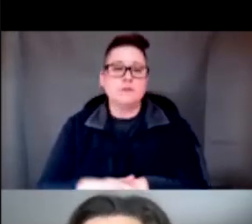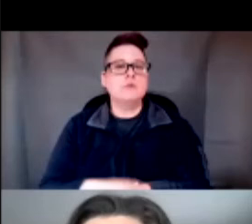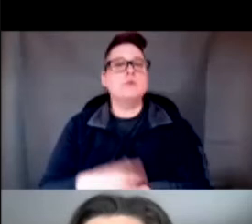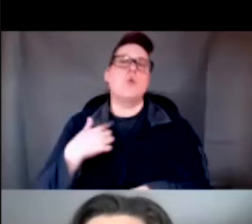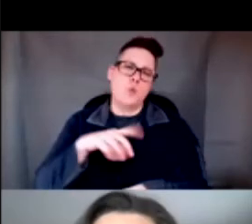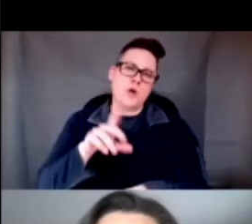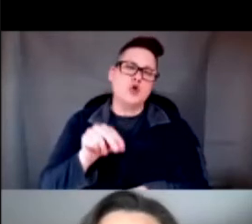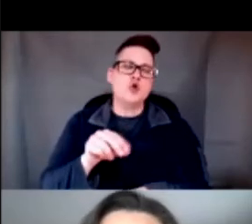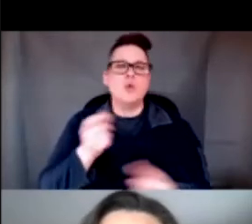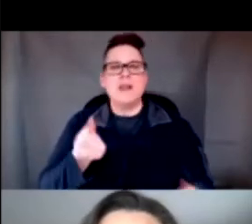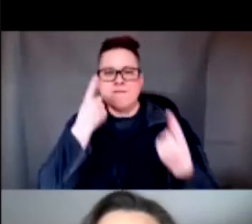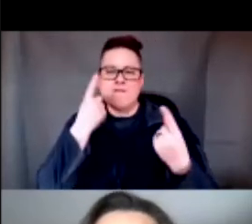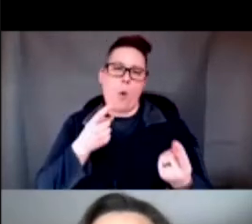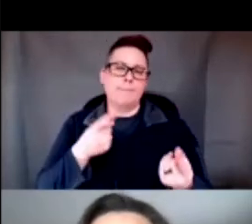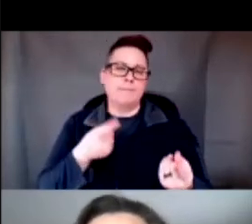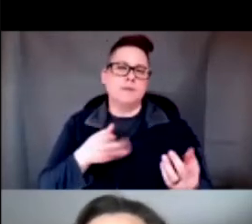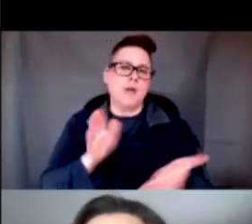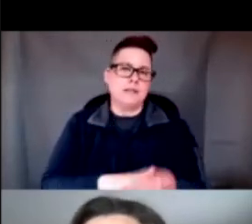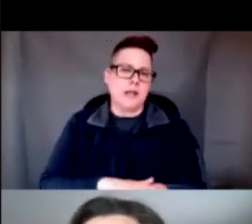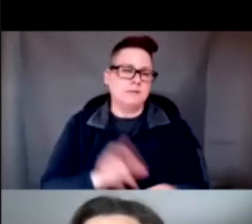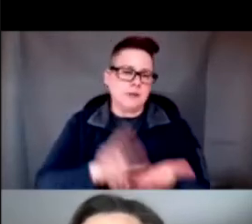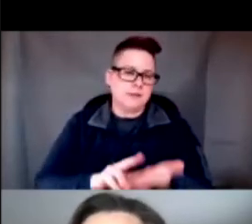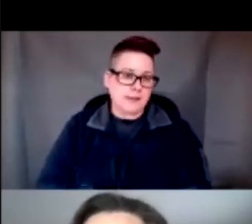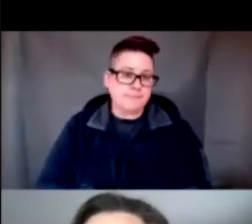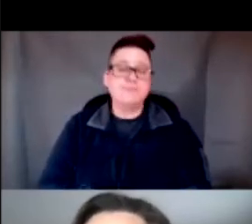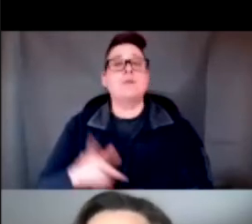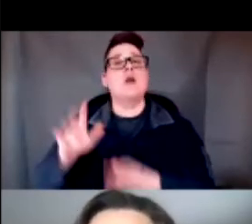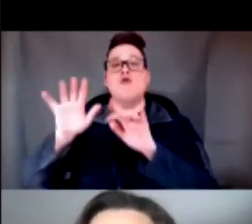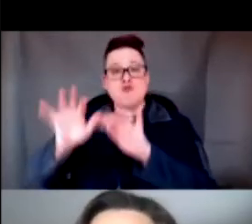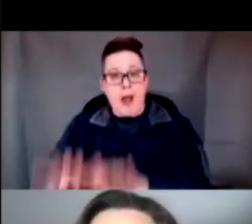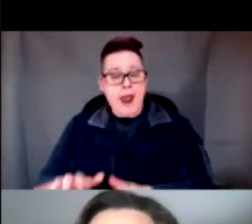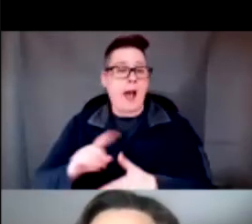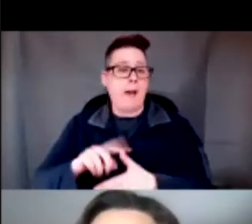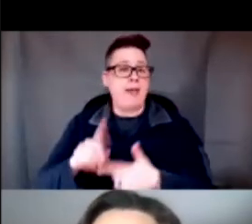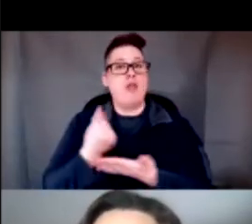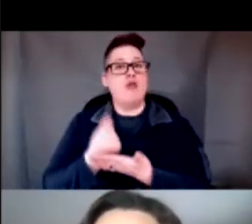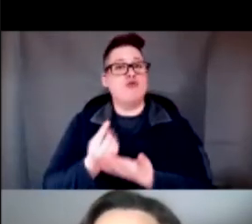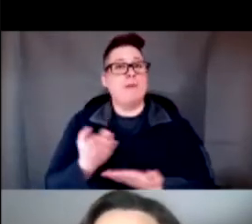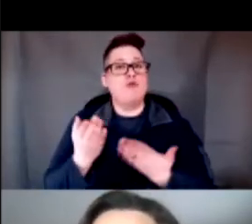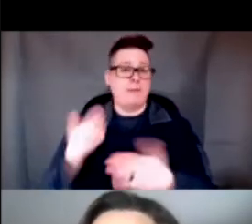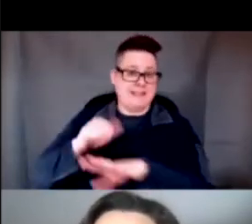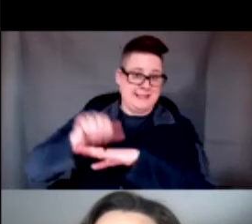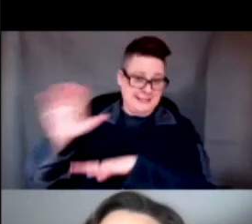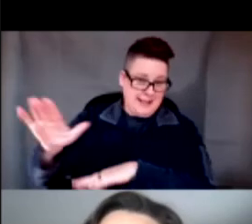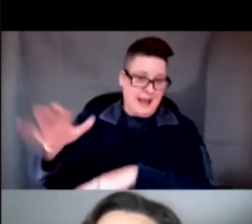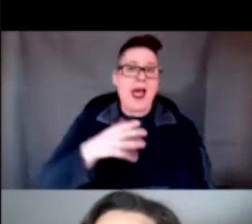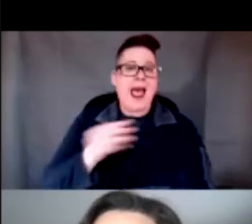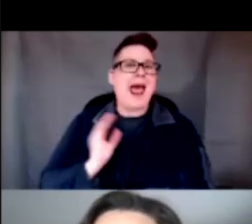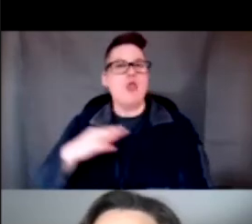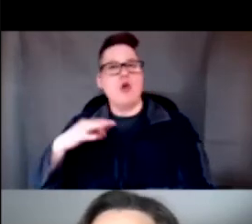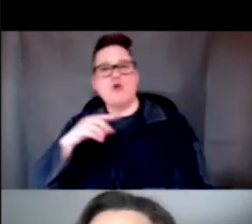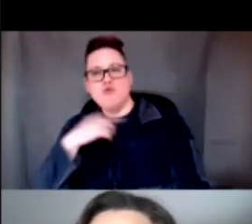consent with the patient. We write that all up and we send the treatment recommendations and our risk